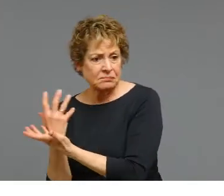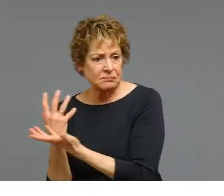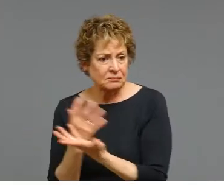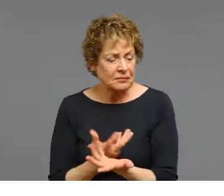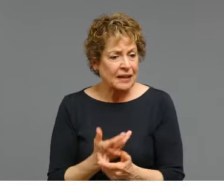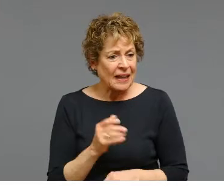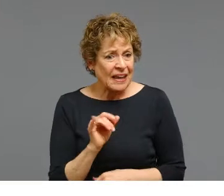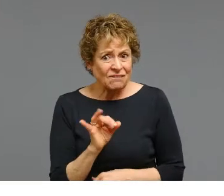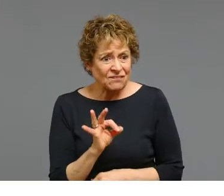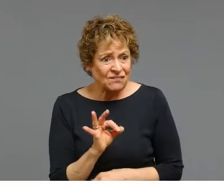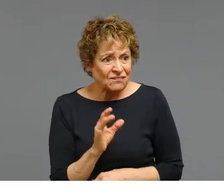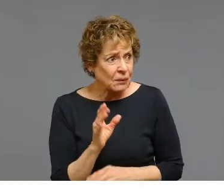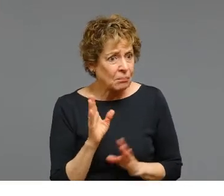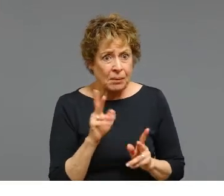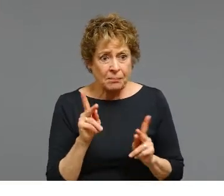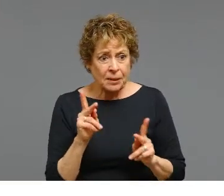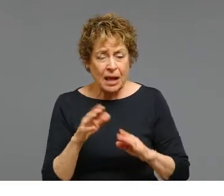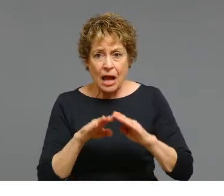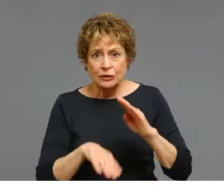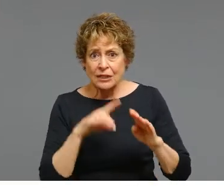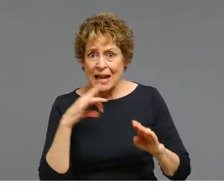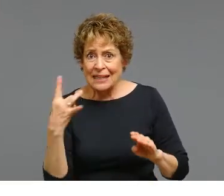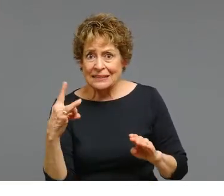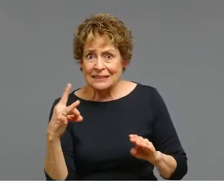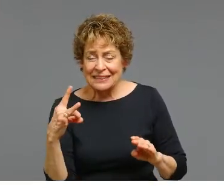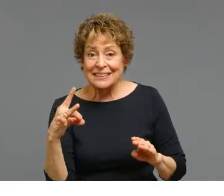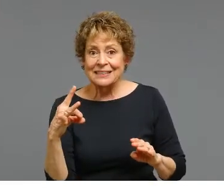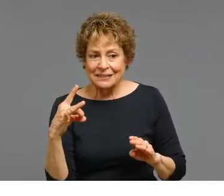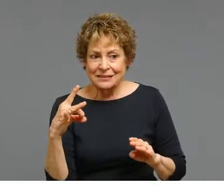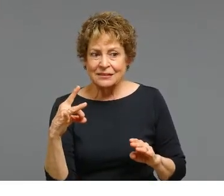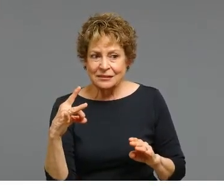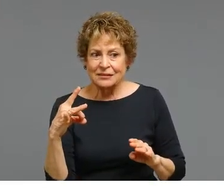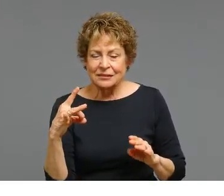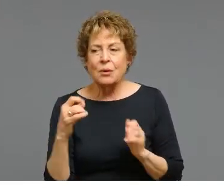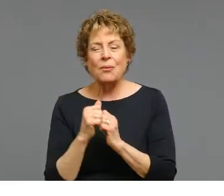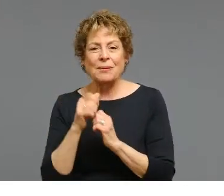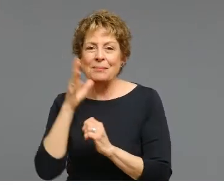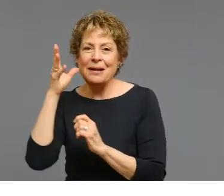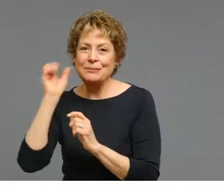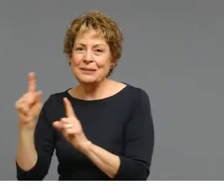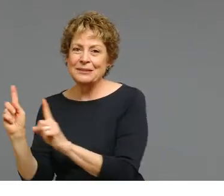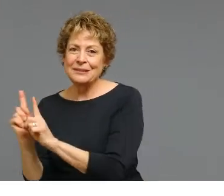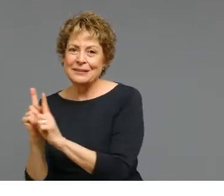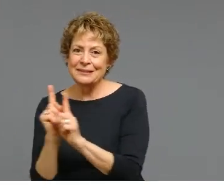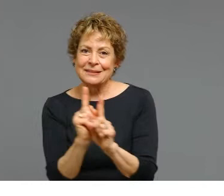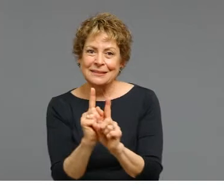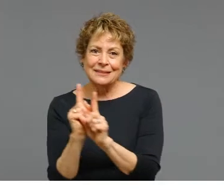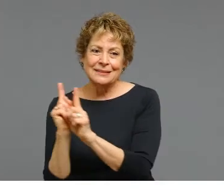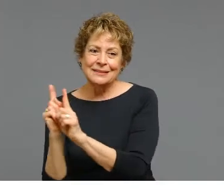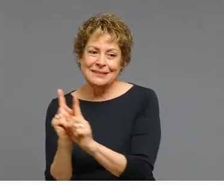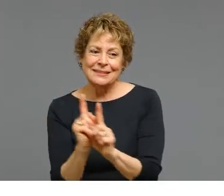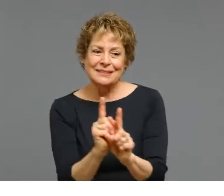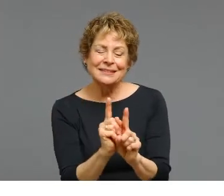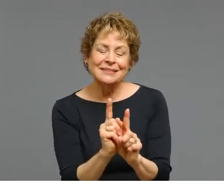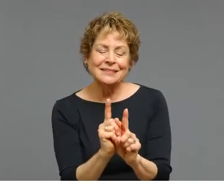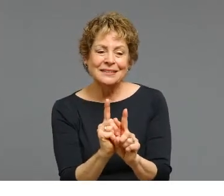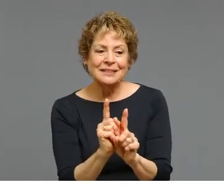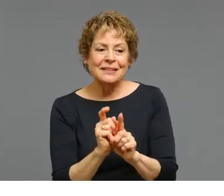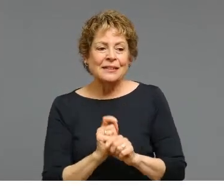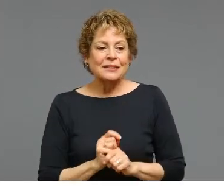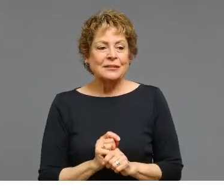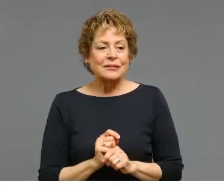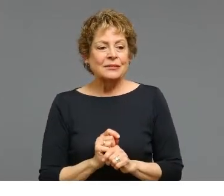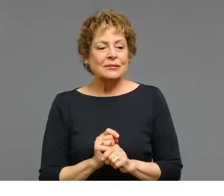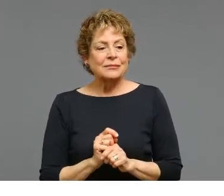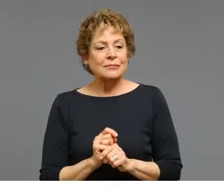of 18, that a parent or guardian has to be present with them in order to get vaccinated. And